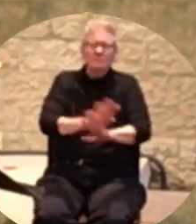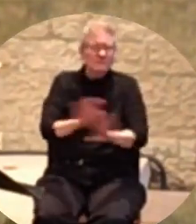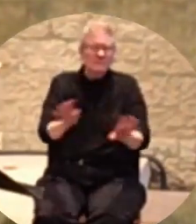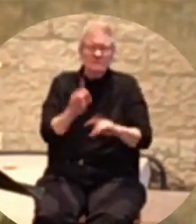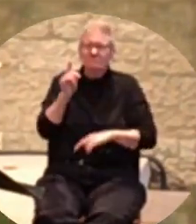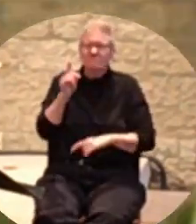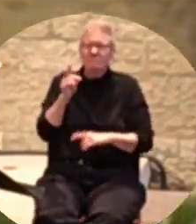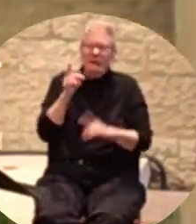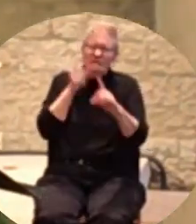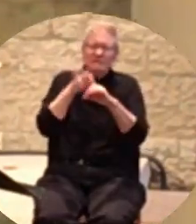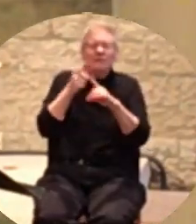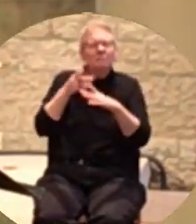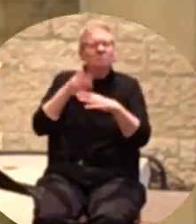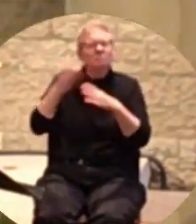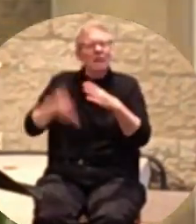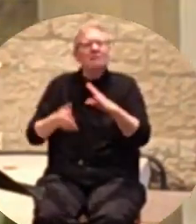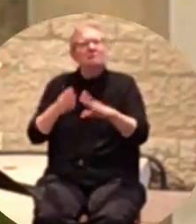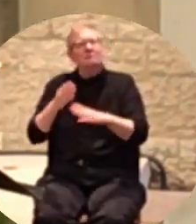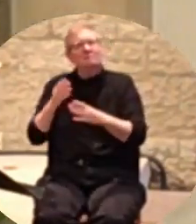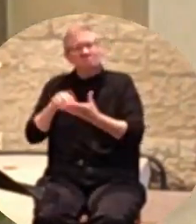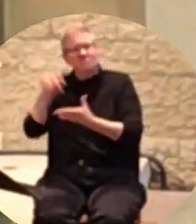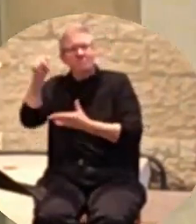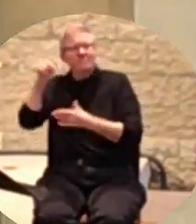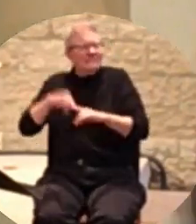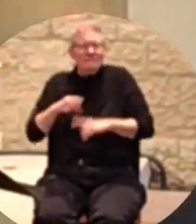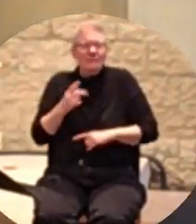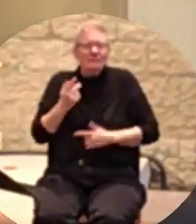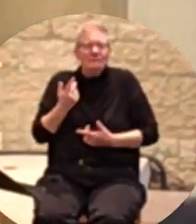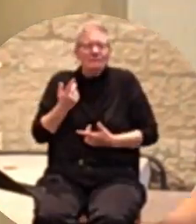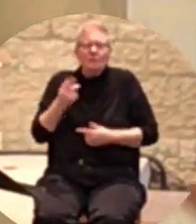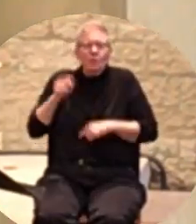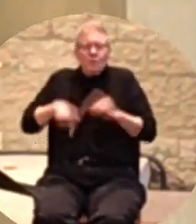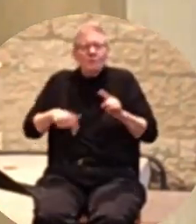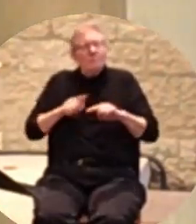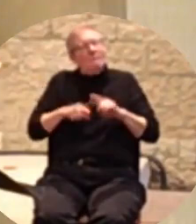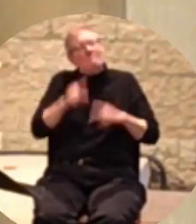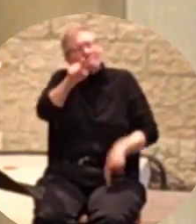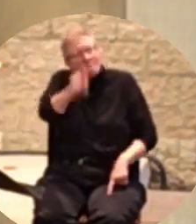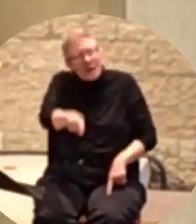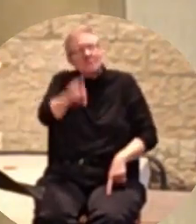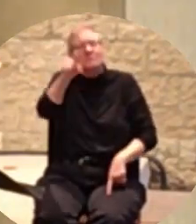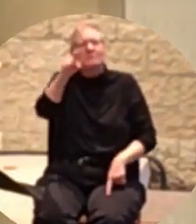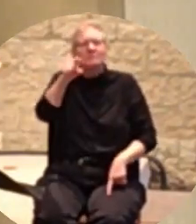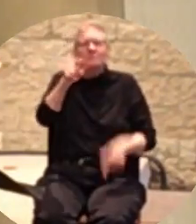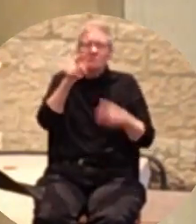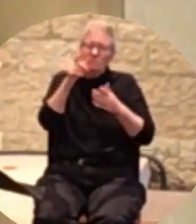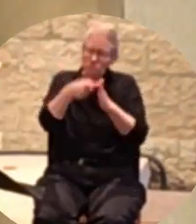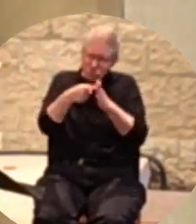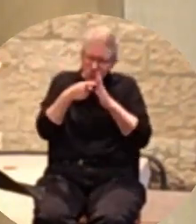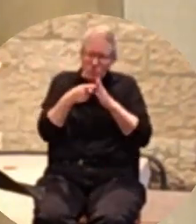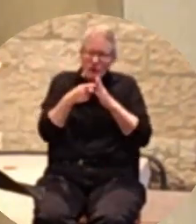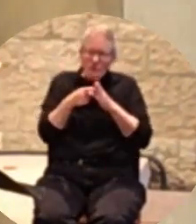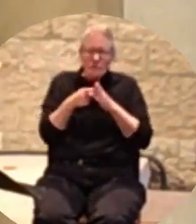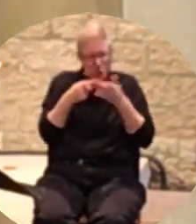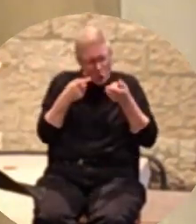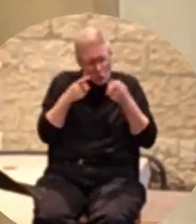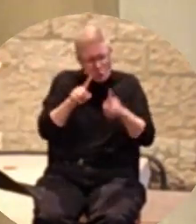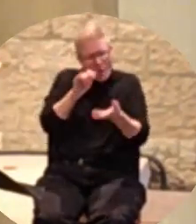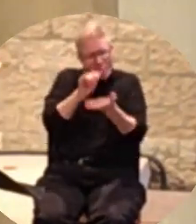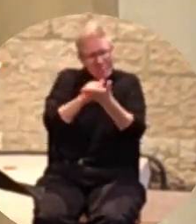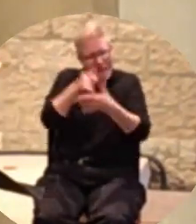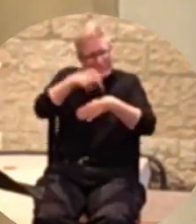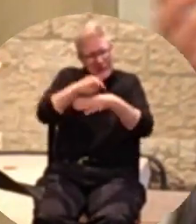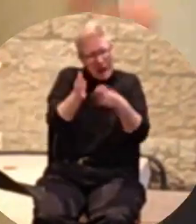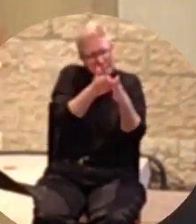to spend time in that tomb. And Charles Fillmore says, we are gathering this energy. And I love the fact that I can see